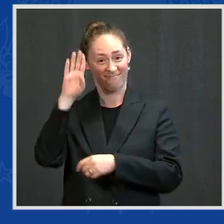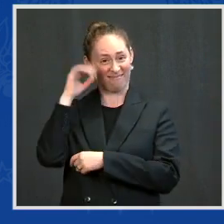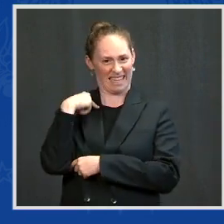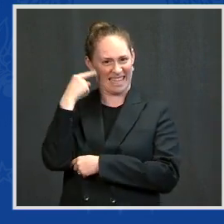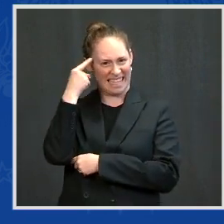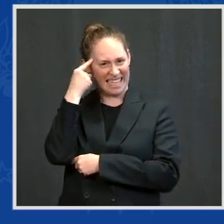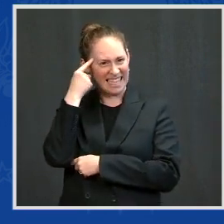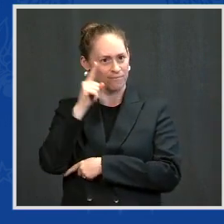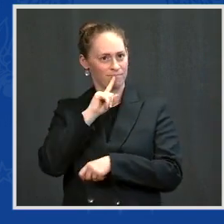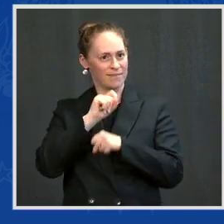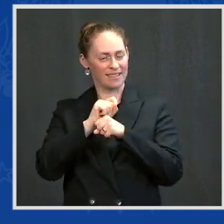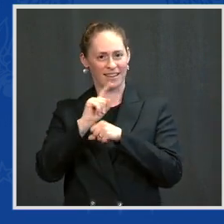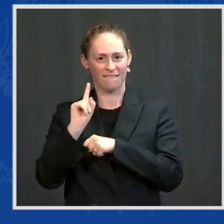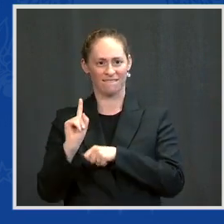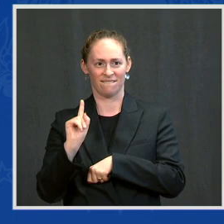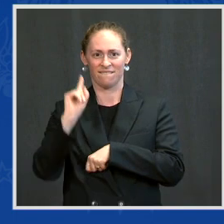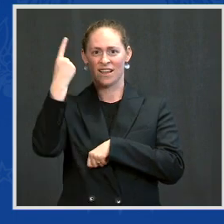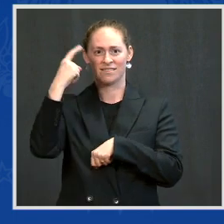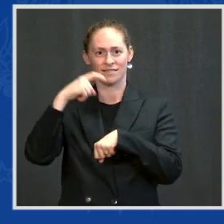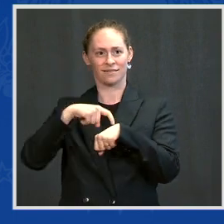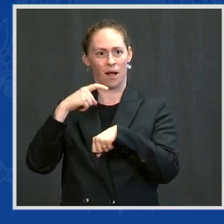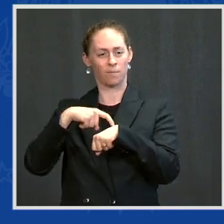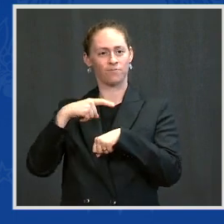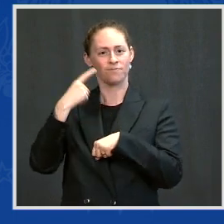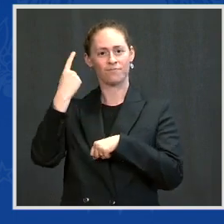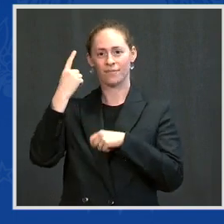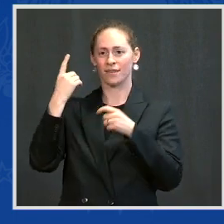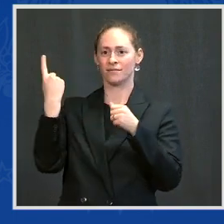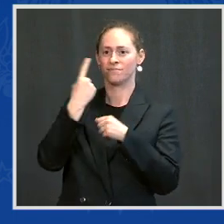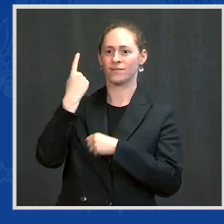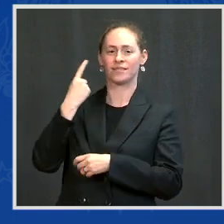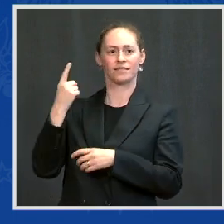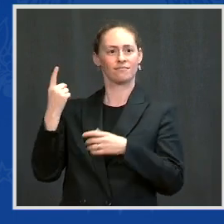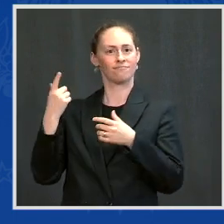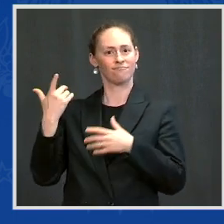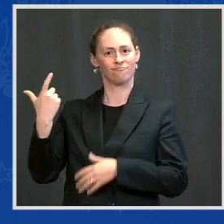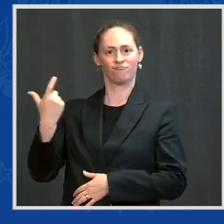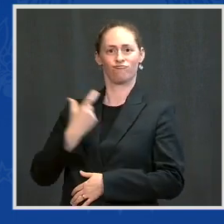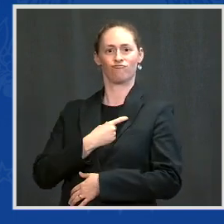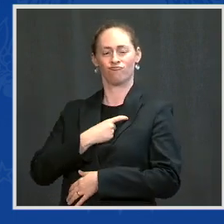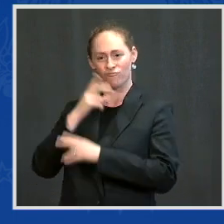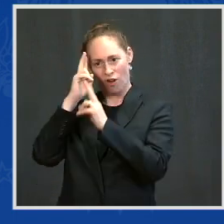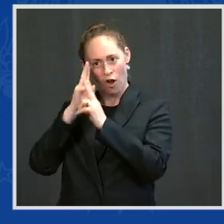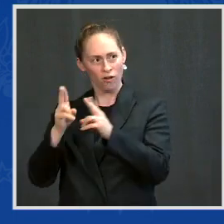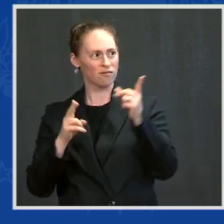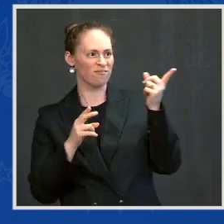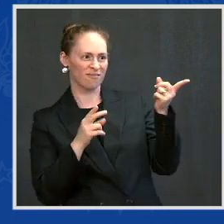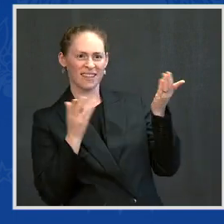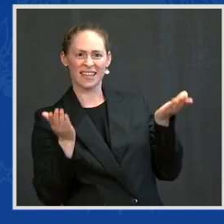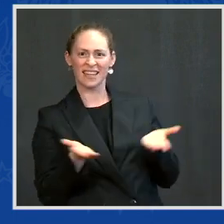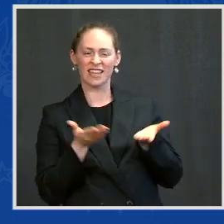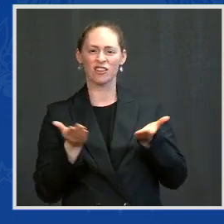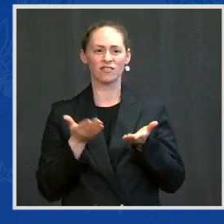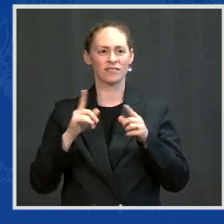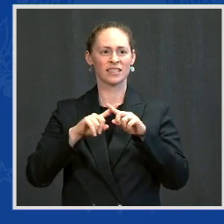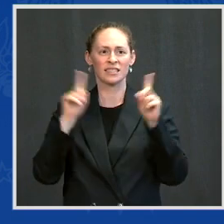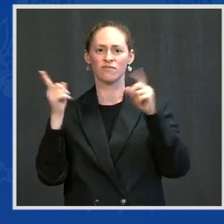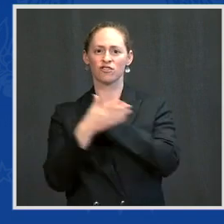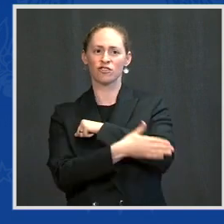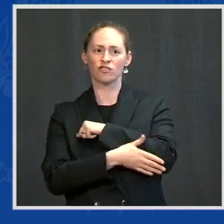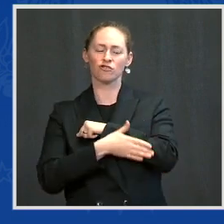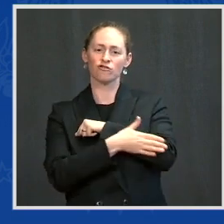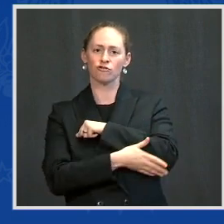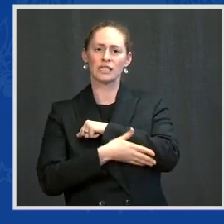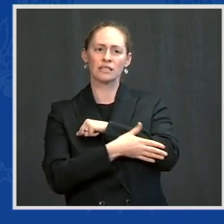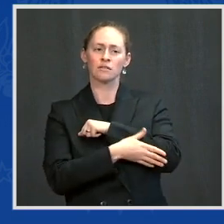was won. It meant a great deal to me and to the family and to our country. But today not only been an